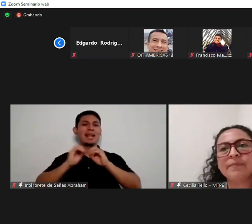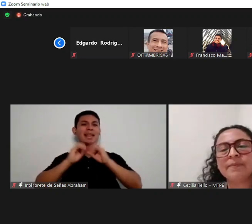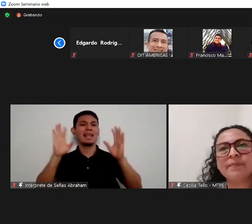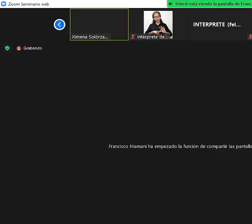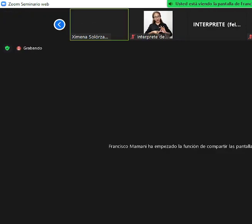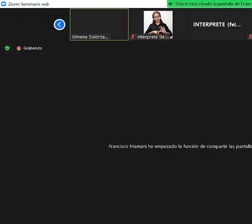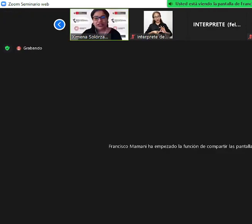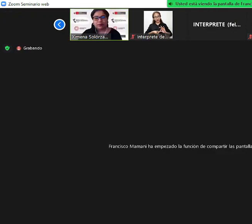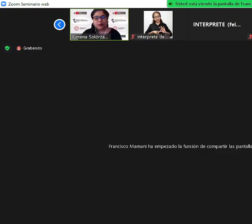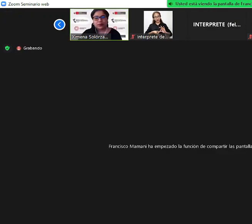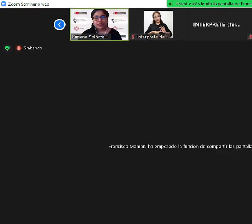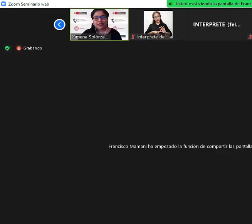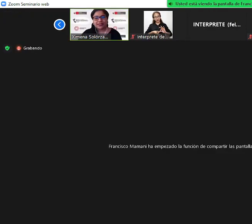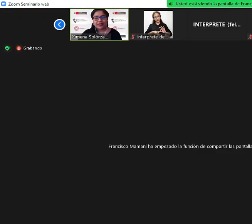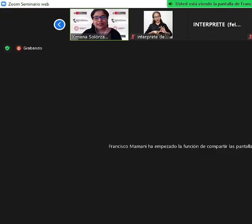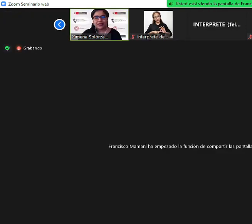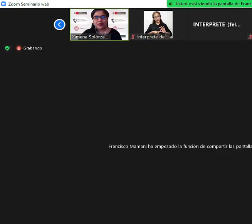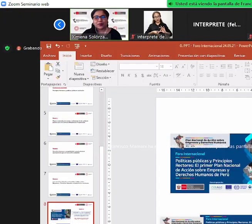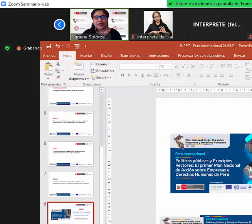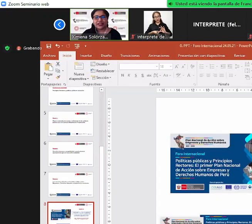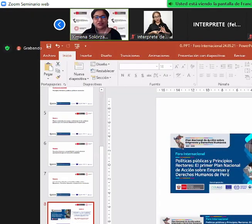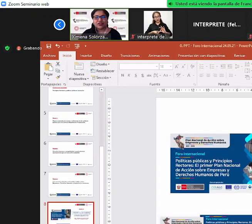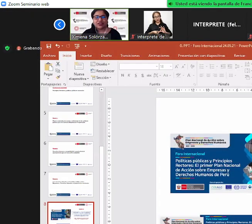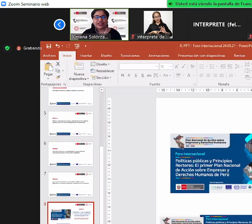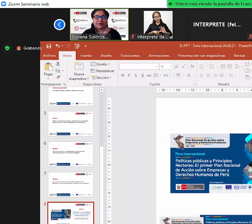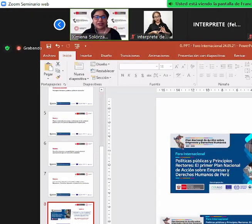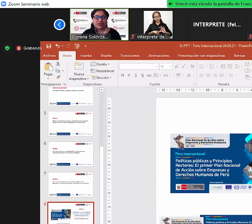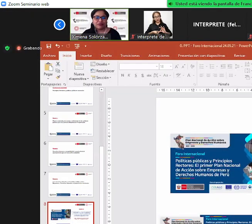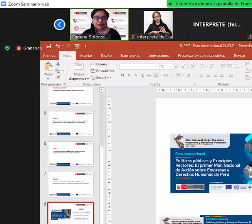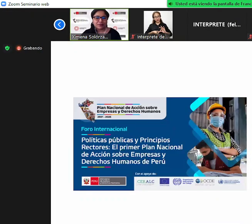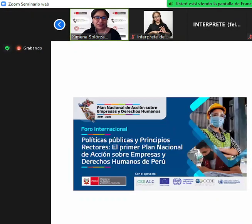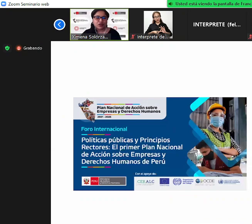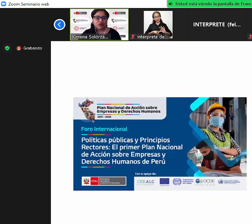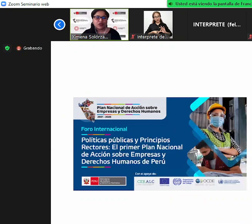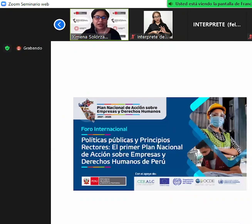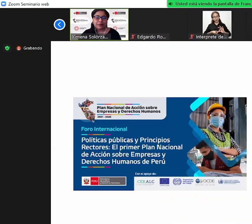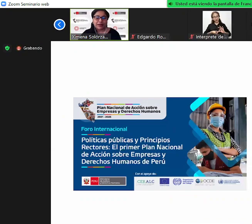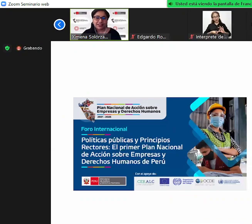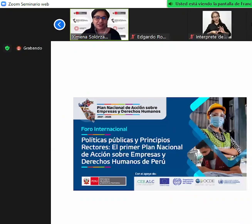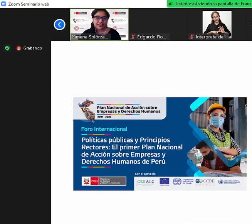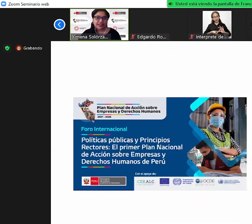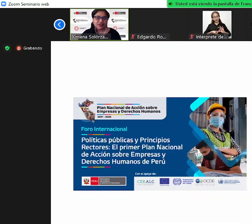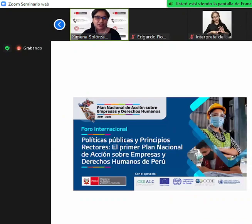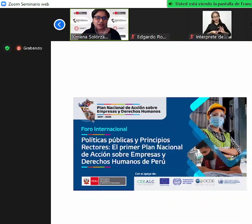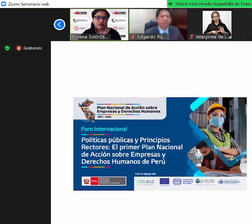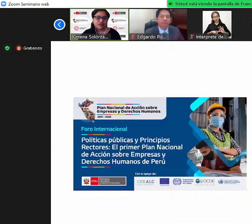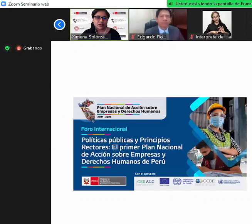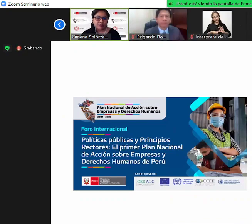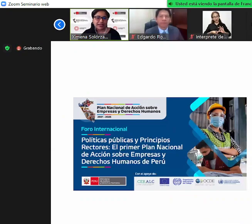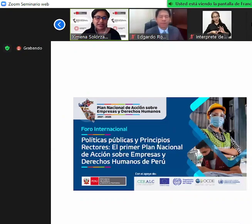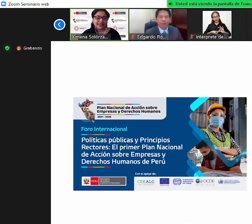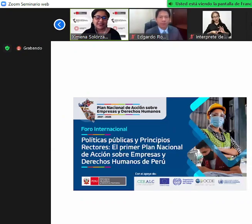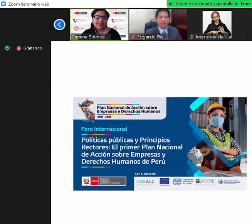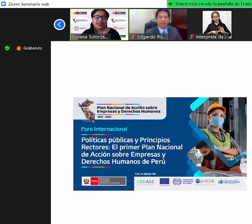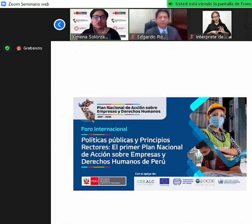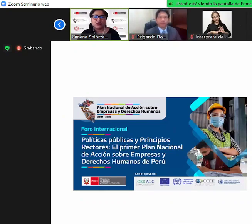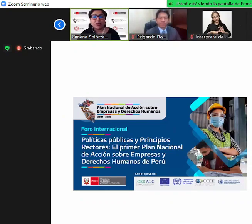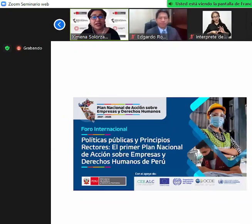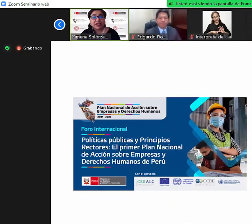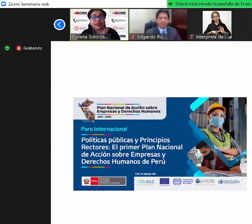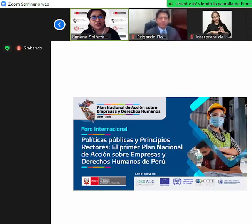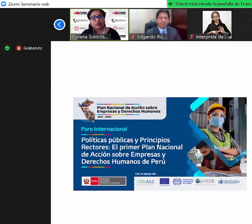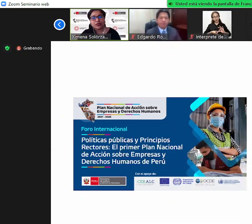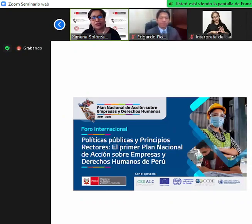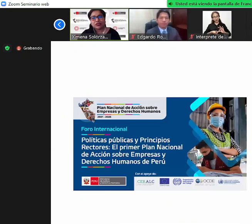with us on this first day of the forum want to remind all the public that they will find more information on the